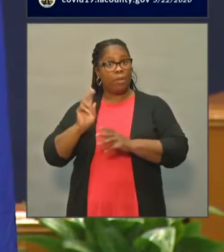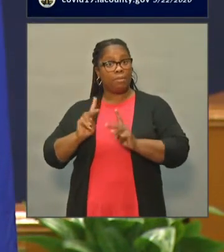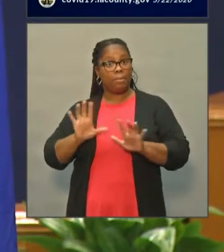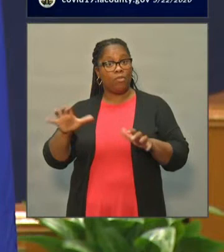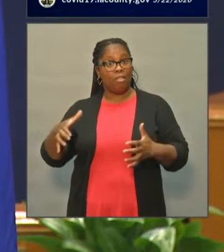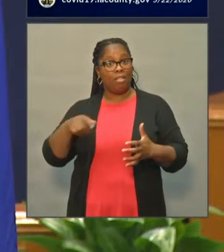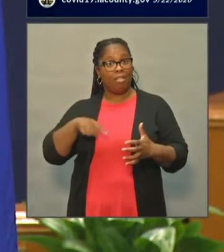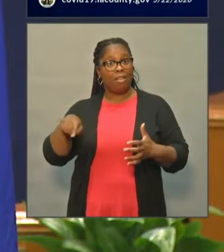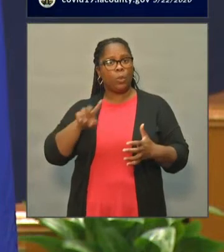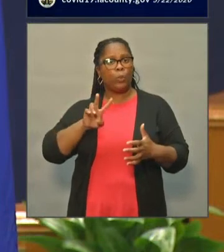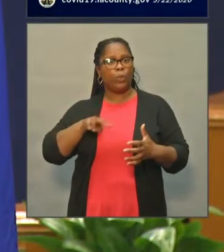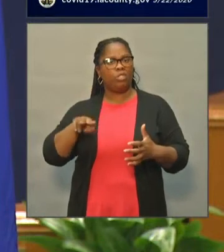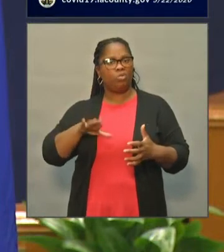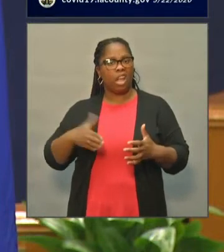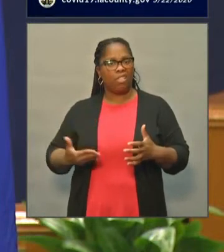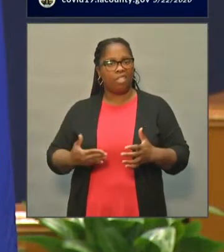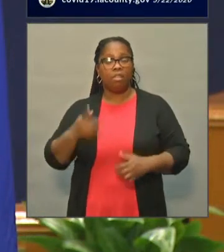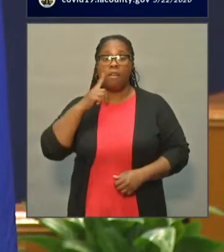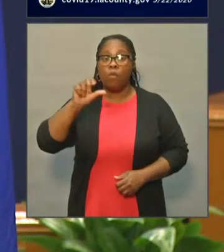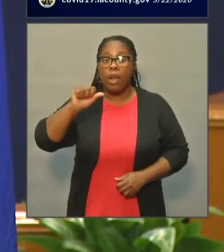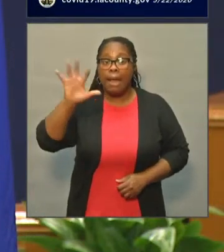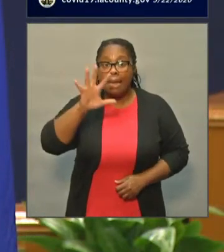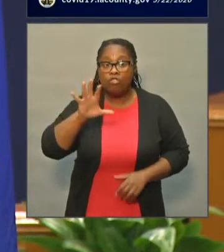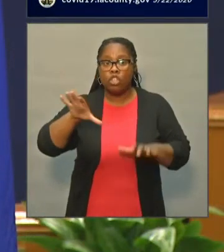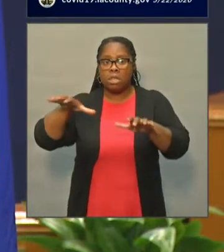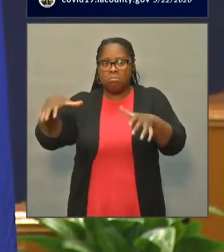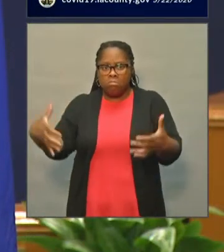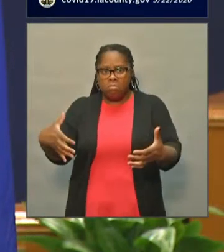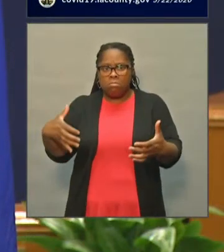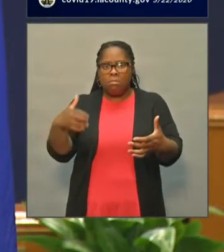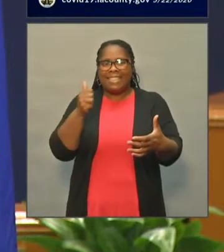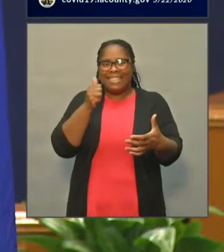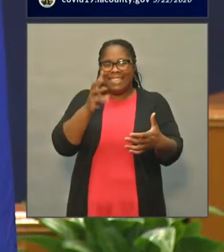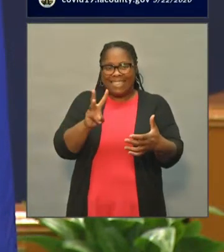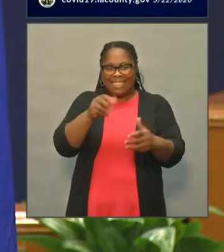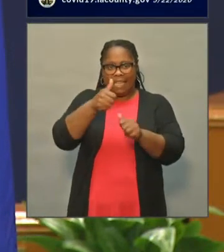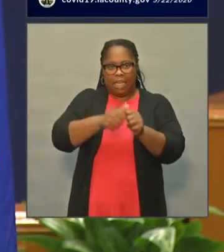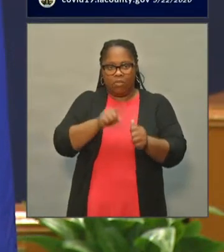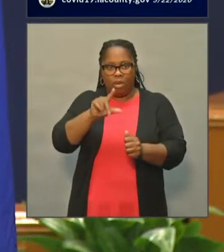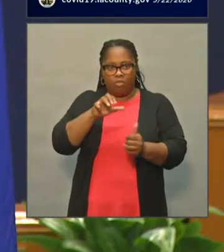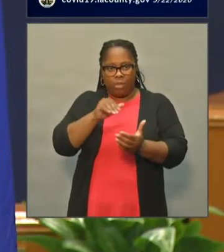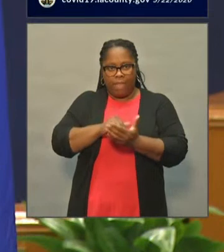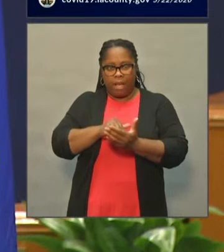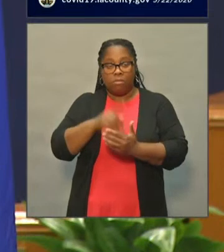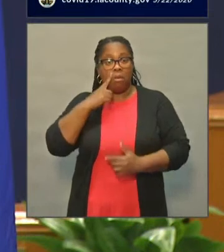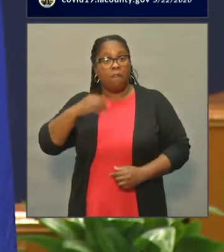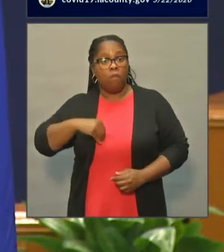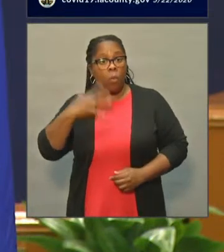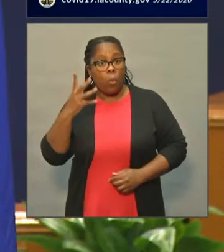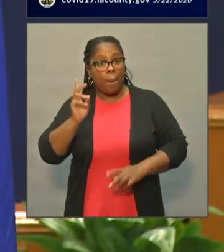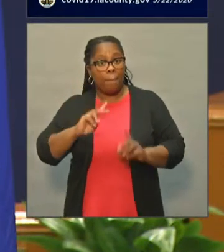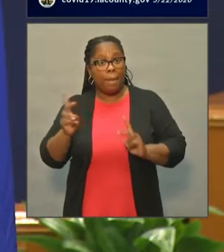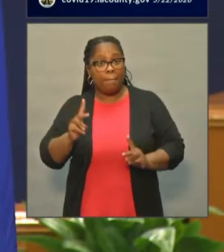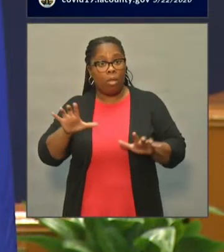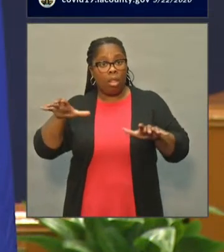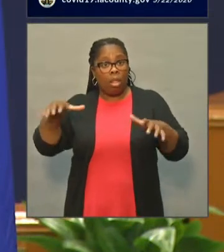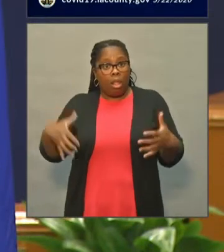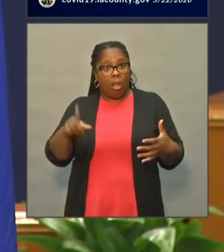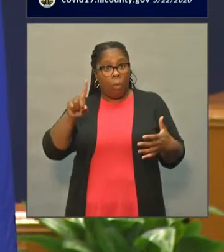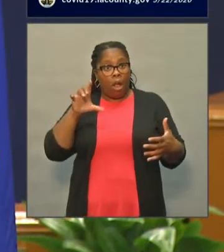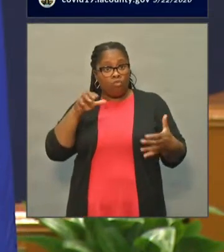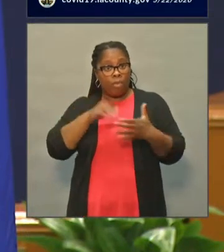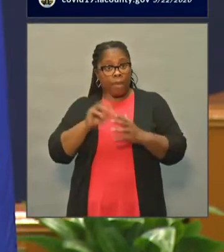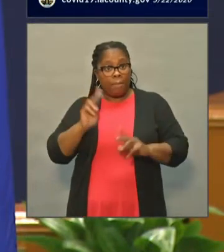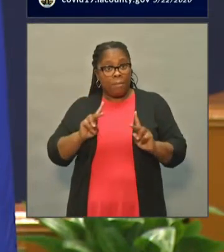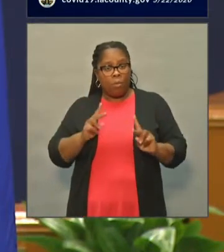people. For people who are Asian, the death rate is 16 per 100,000. And for whites, the death rate is 13 deaths